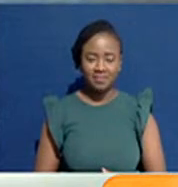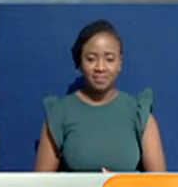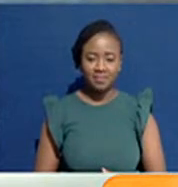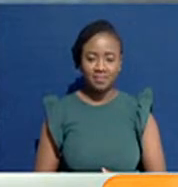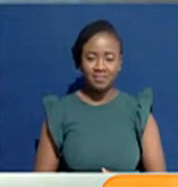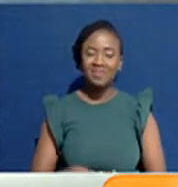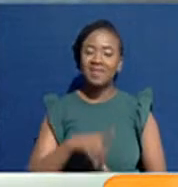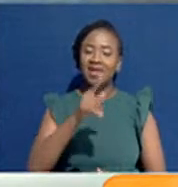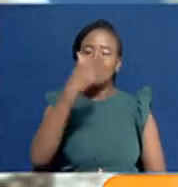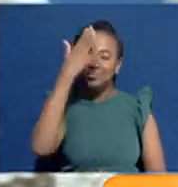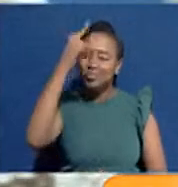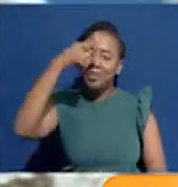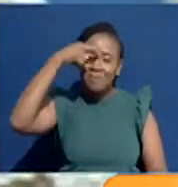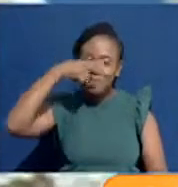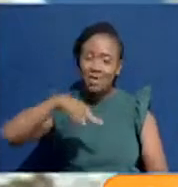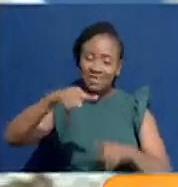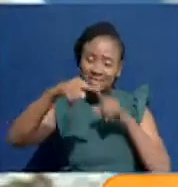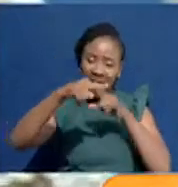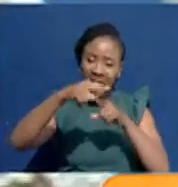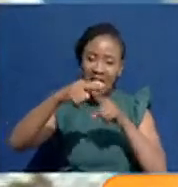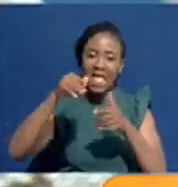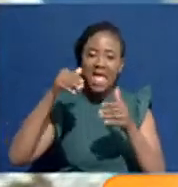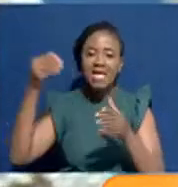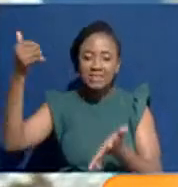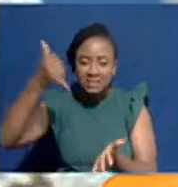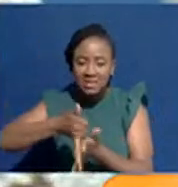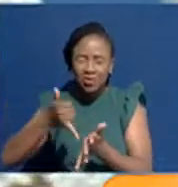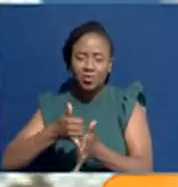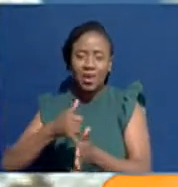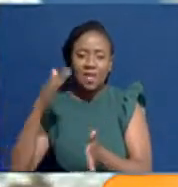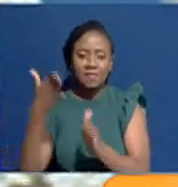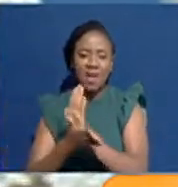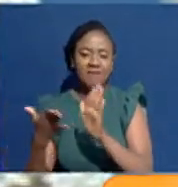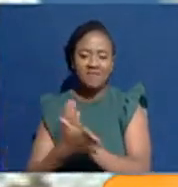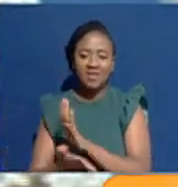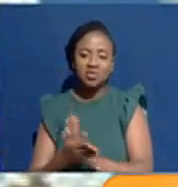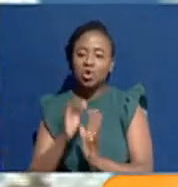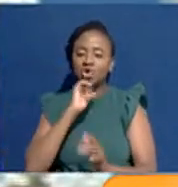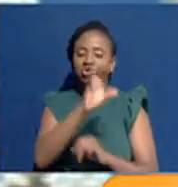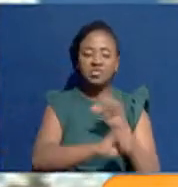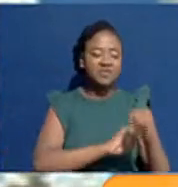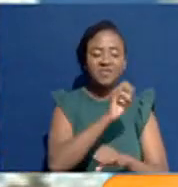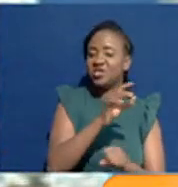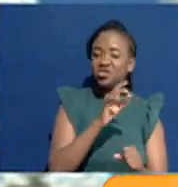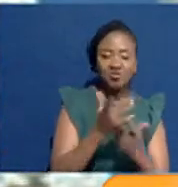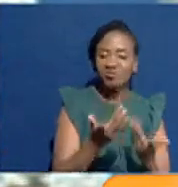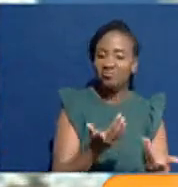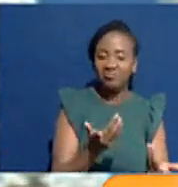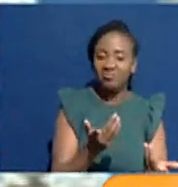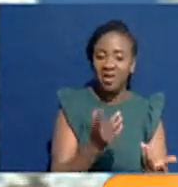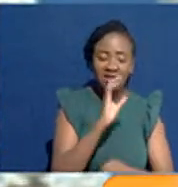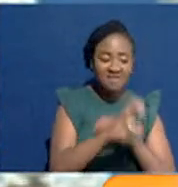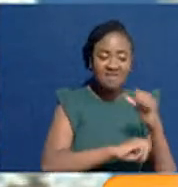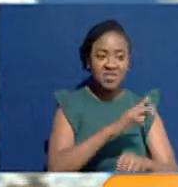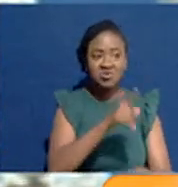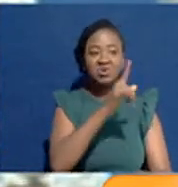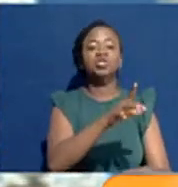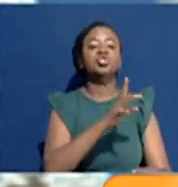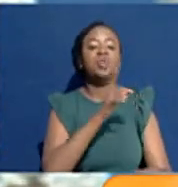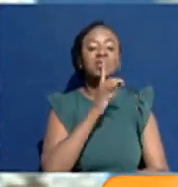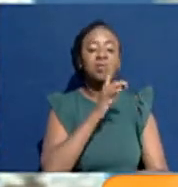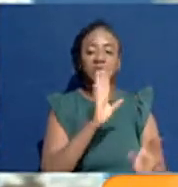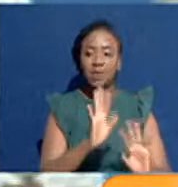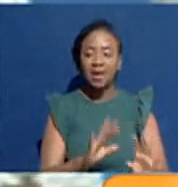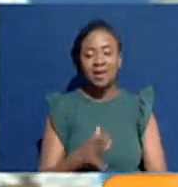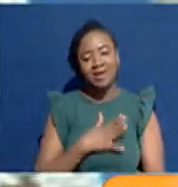clips. There is a manifesto, a document that lays out what you're planning to do. Some don't defend them. Let them defend themselves here. Please, allow me to be heard